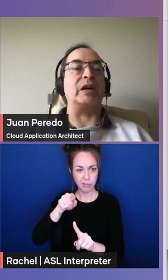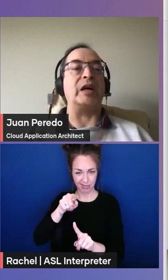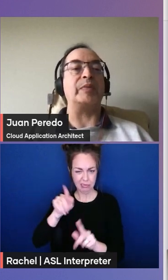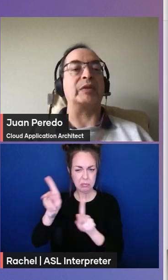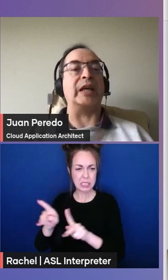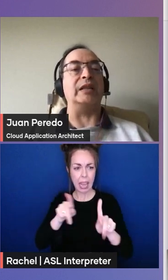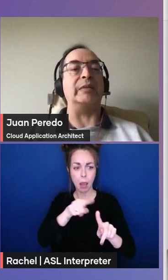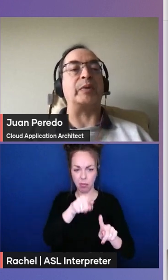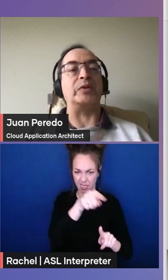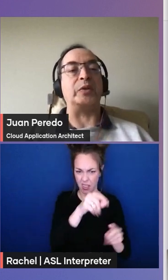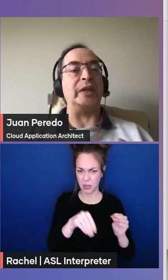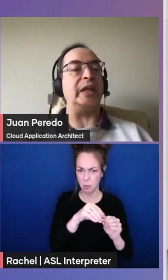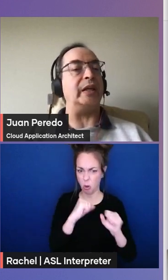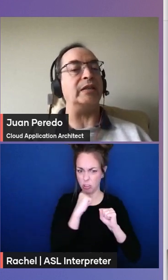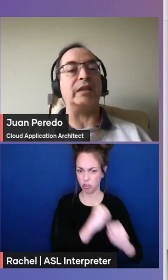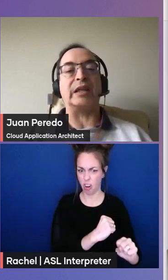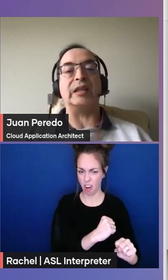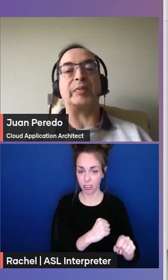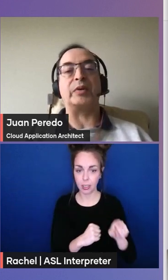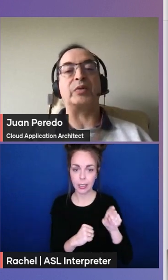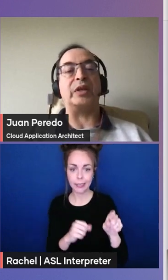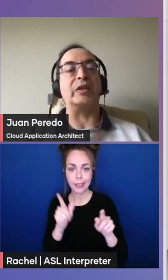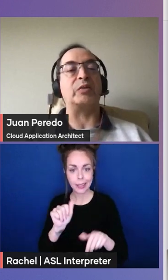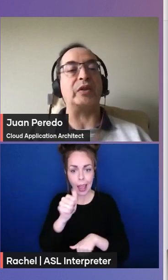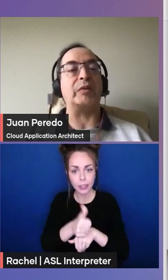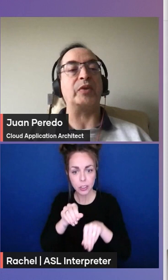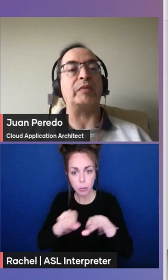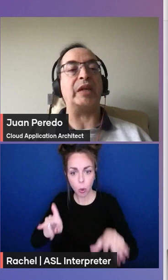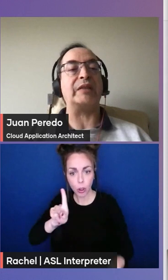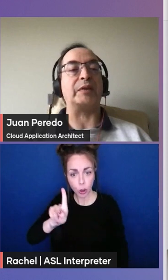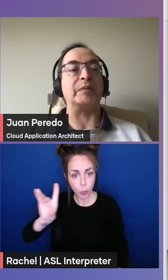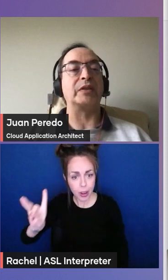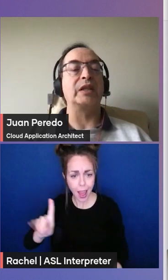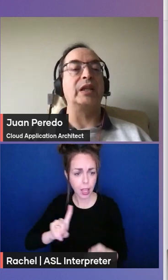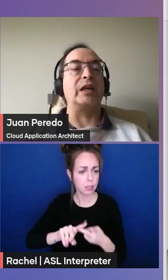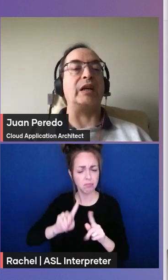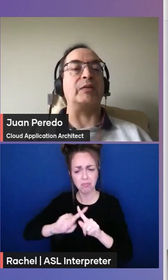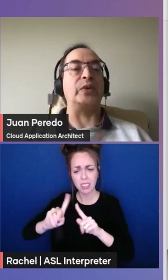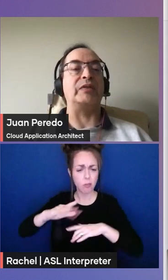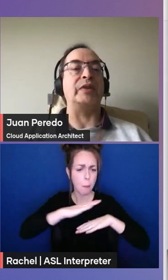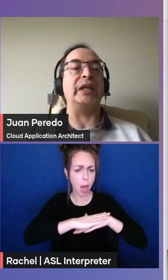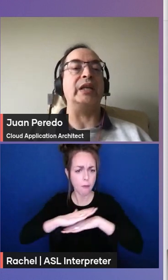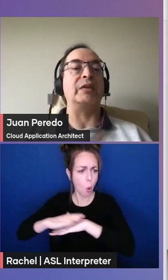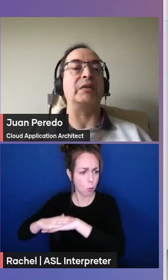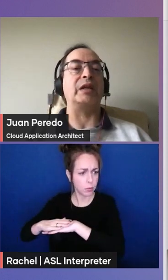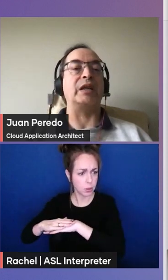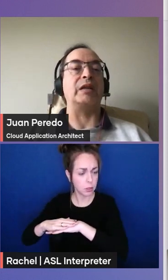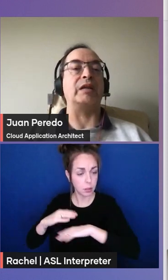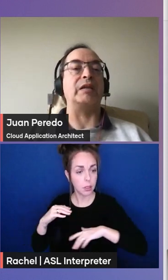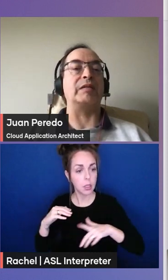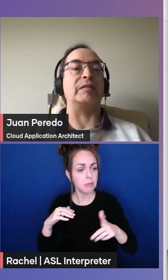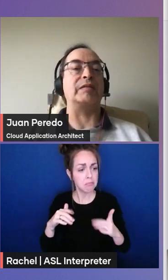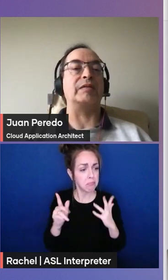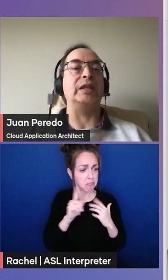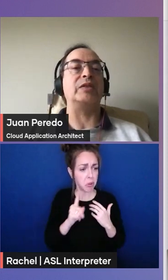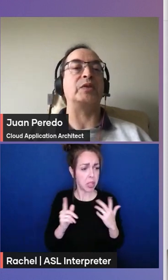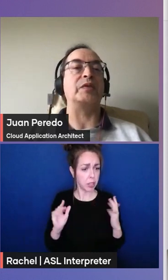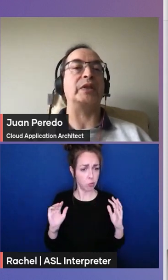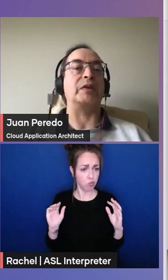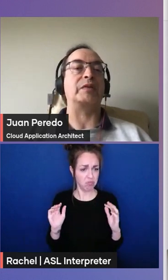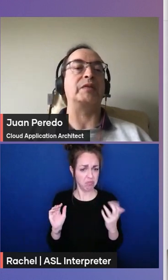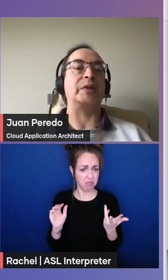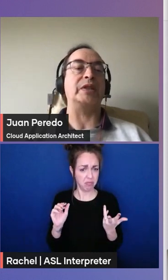Waypoint up can deploy to Kubernetes. You can deploy to a number of platforms with very little need